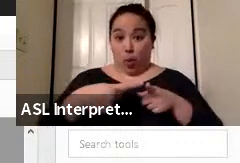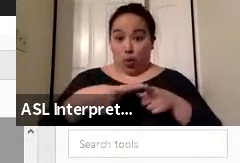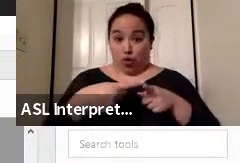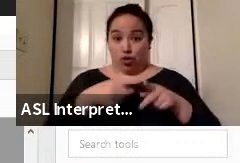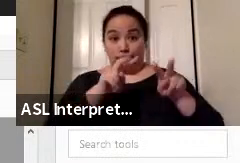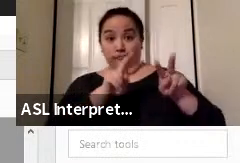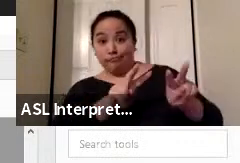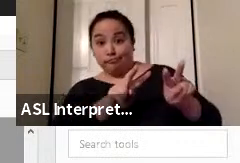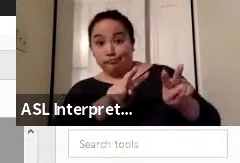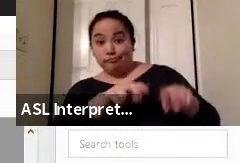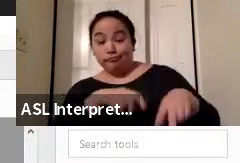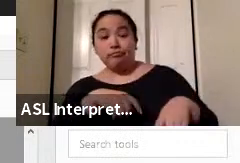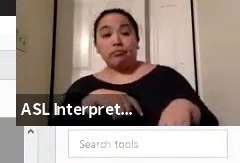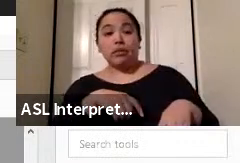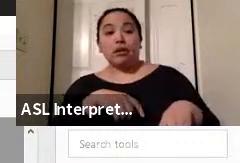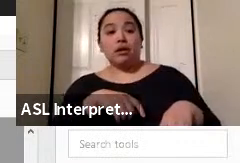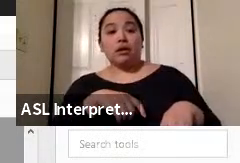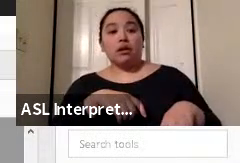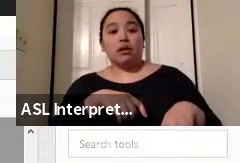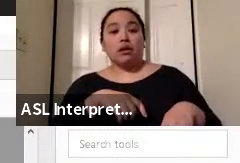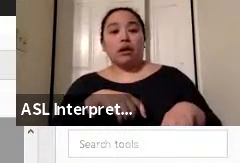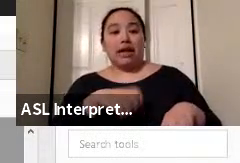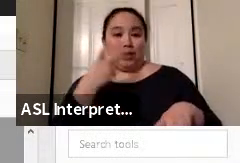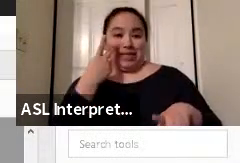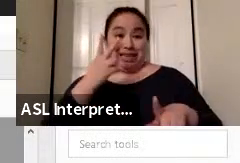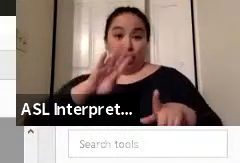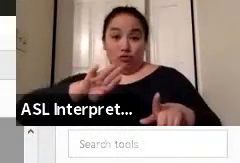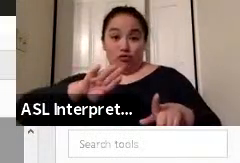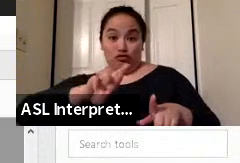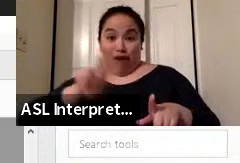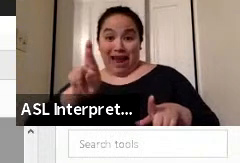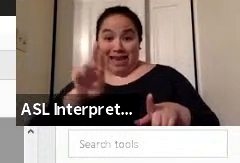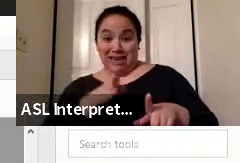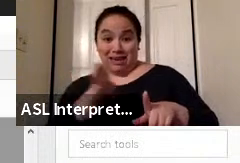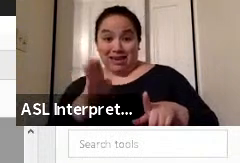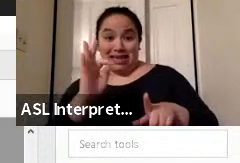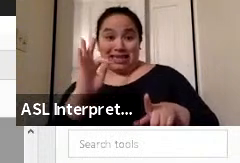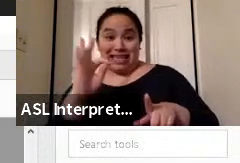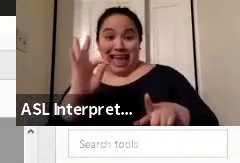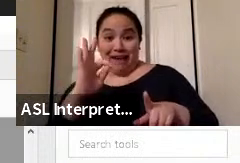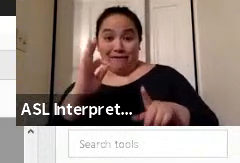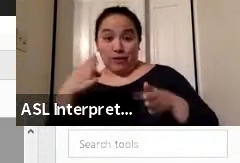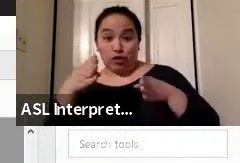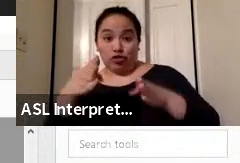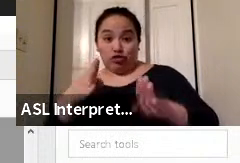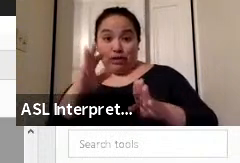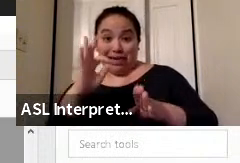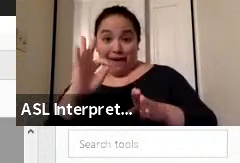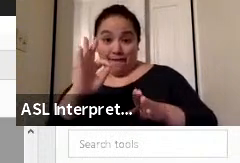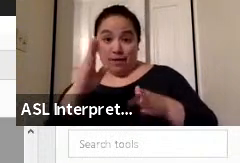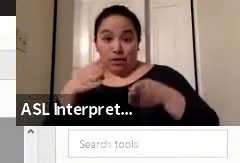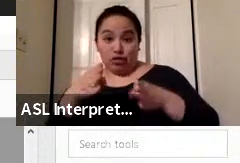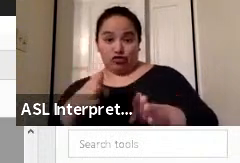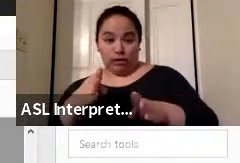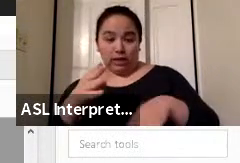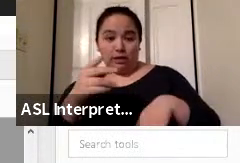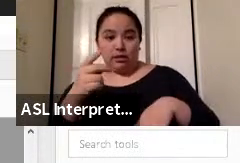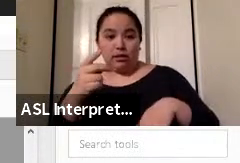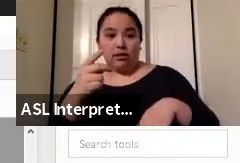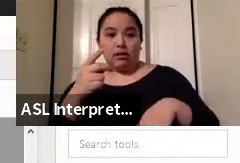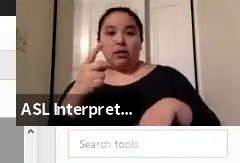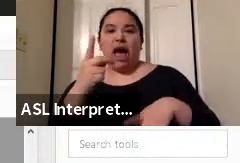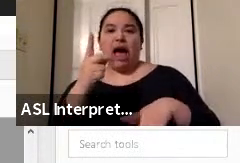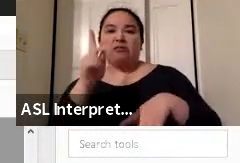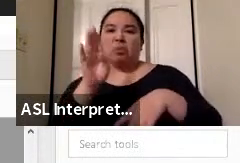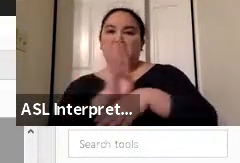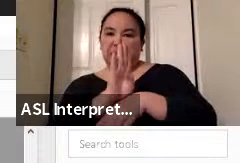the kind of heading to the right there is F Street with commercial, about 4,000 square feet of commercial, and then the